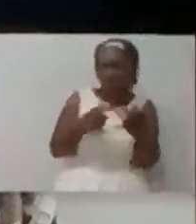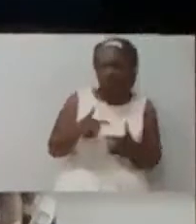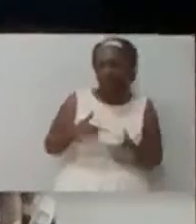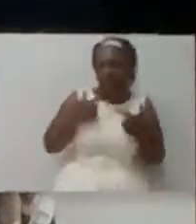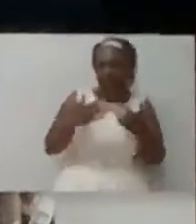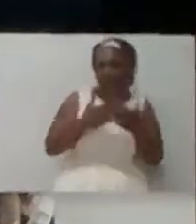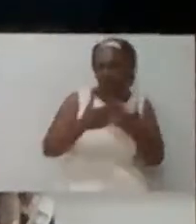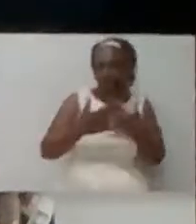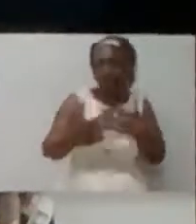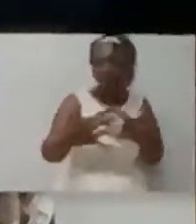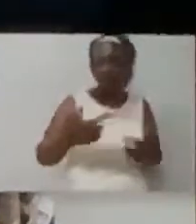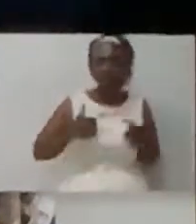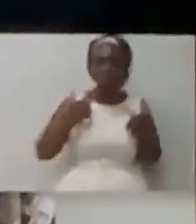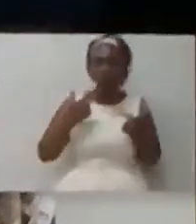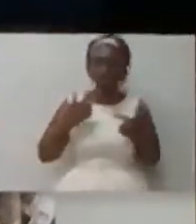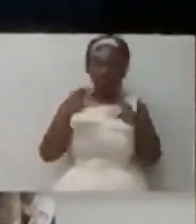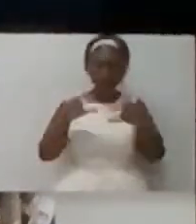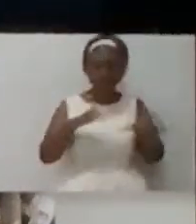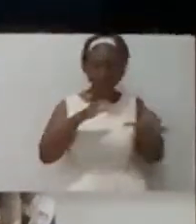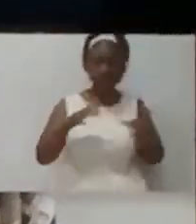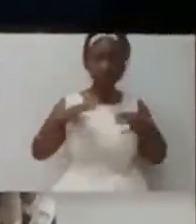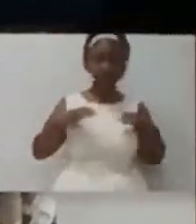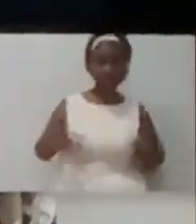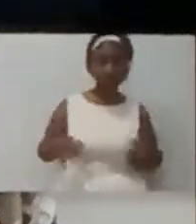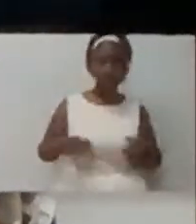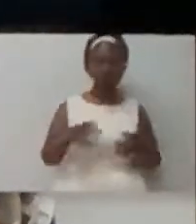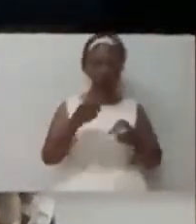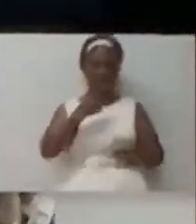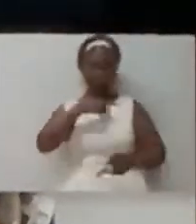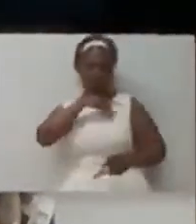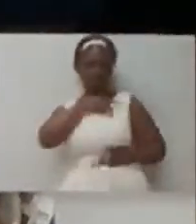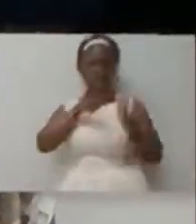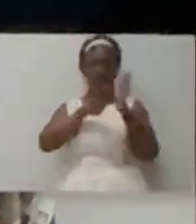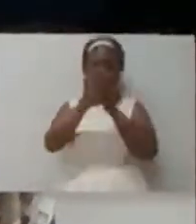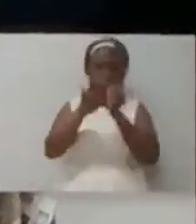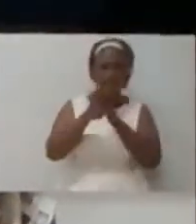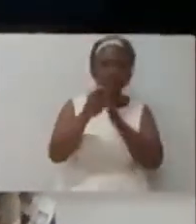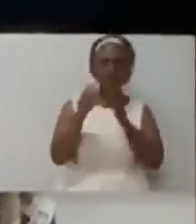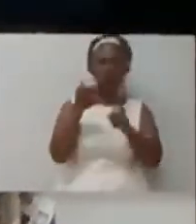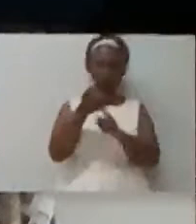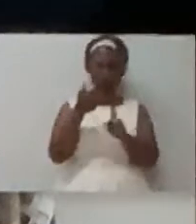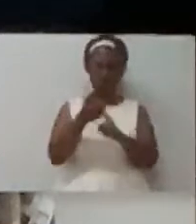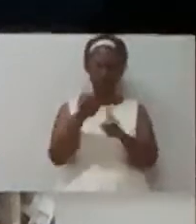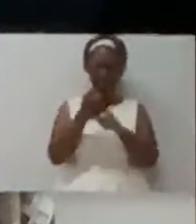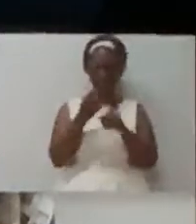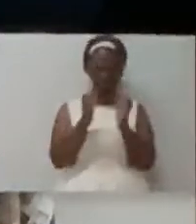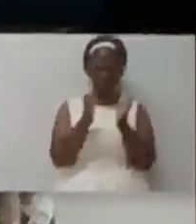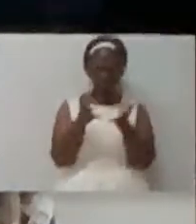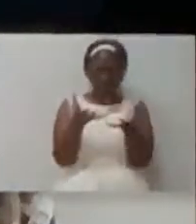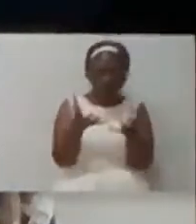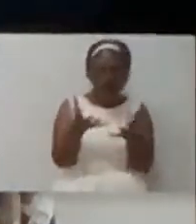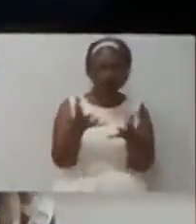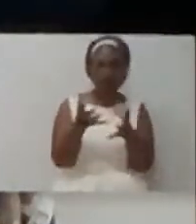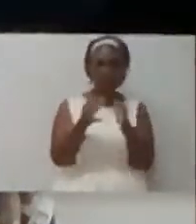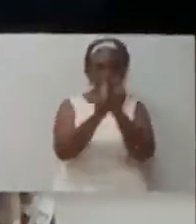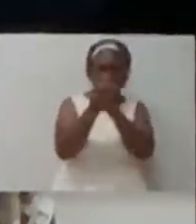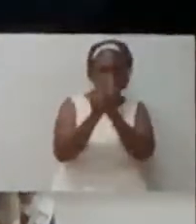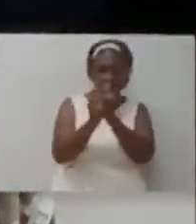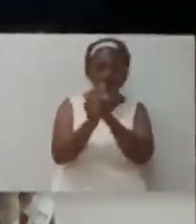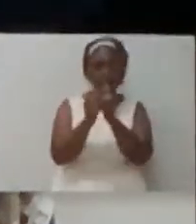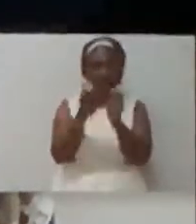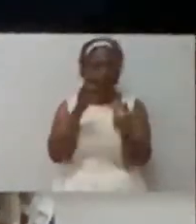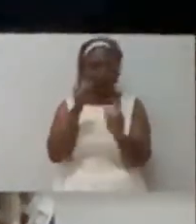lends itself into social inclusion, active citizenship, personal development, self-sustainability, competitiveness,